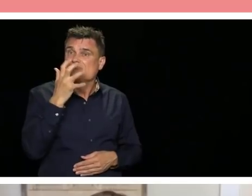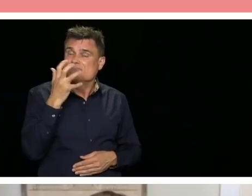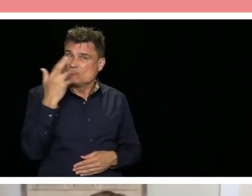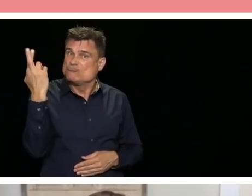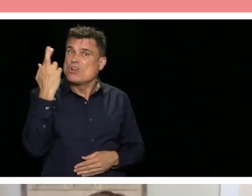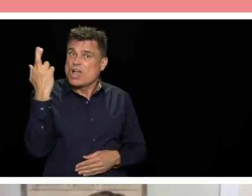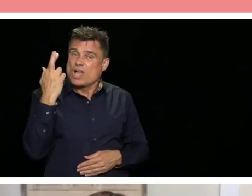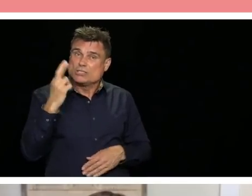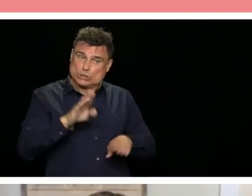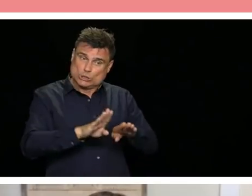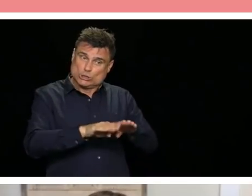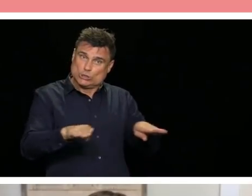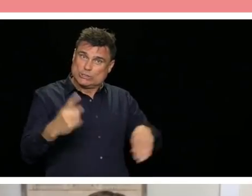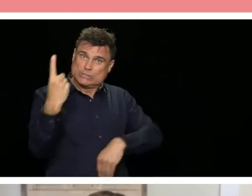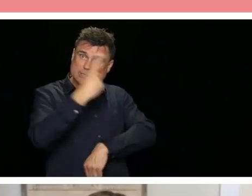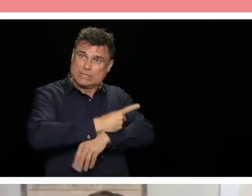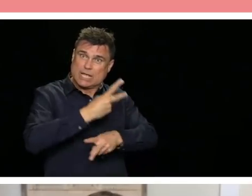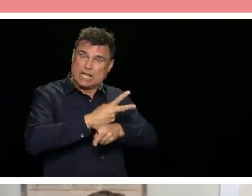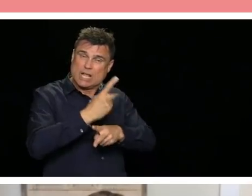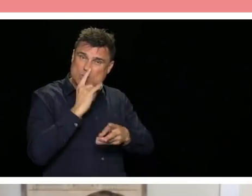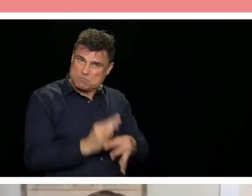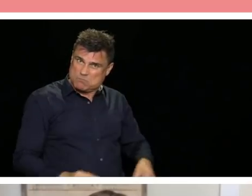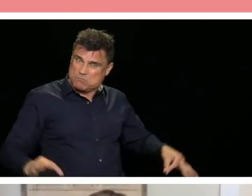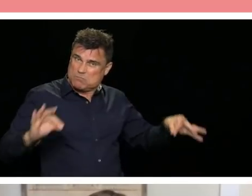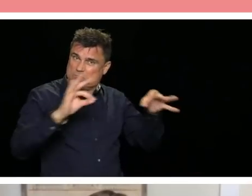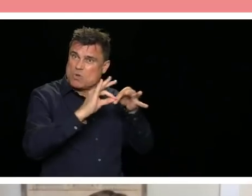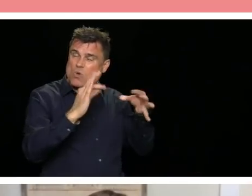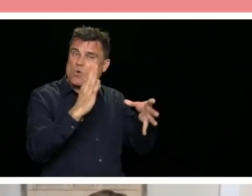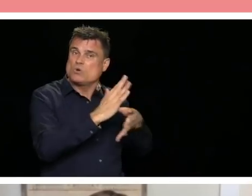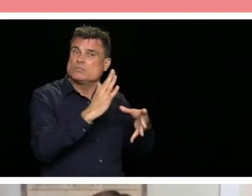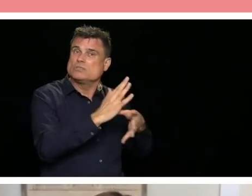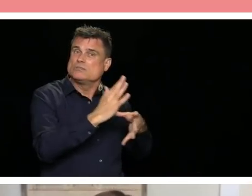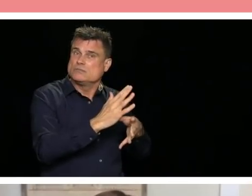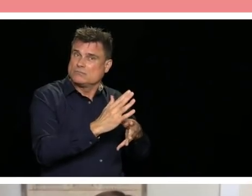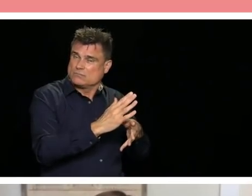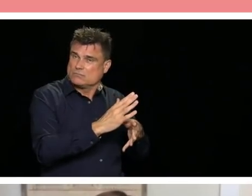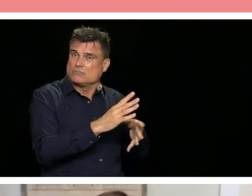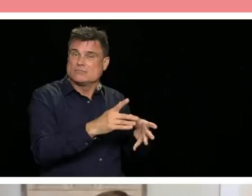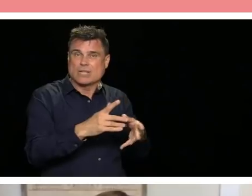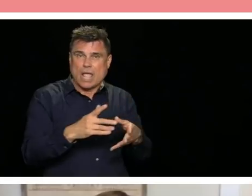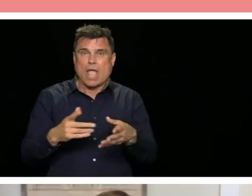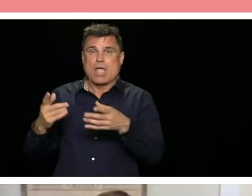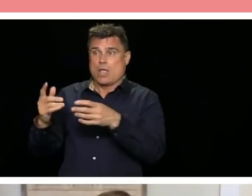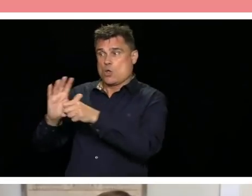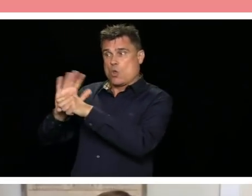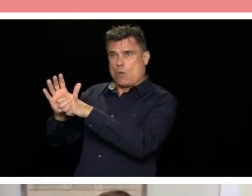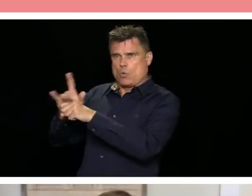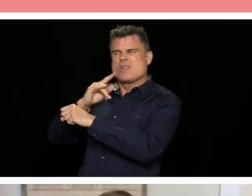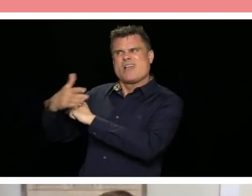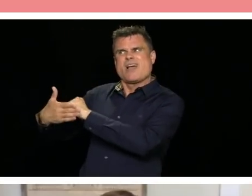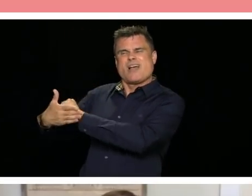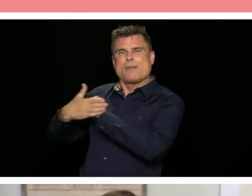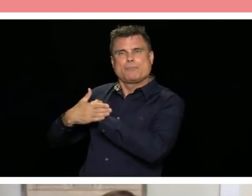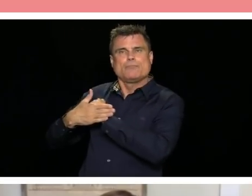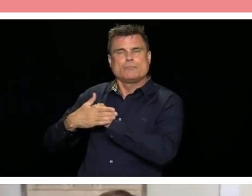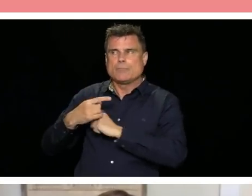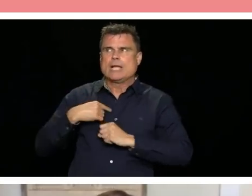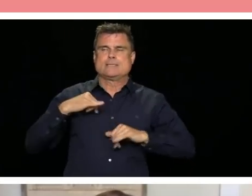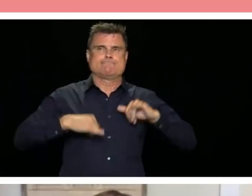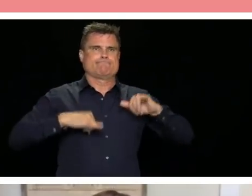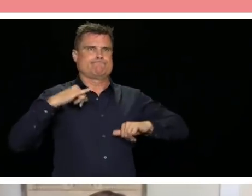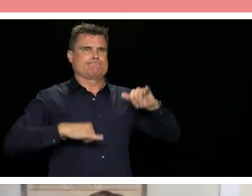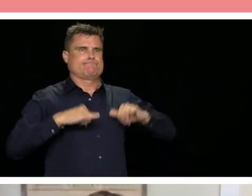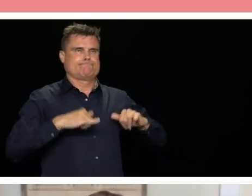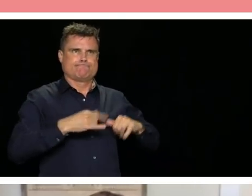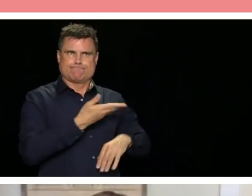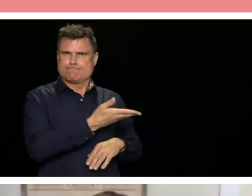So we have put together, I think, over three dozens of initiatives in a very short period of time during the past 2-3 years to support the affordability,